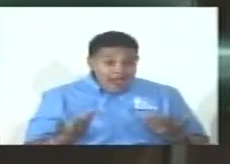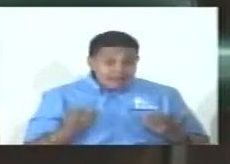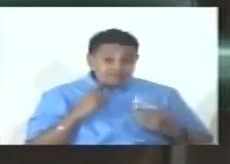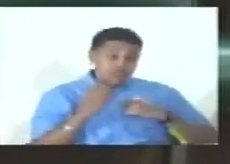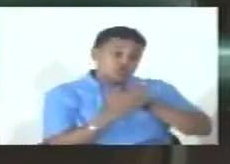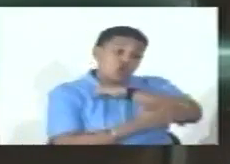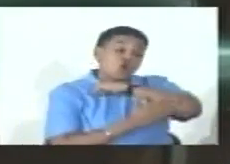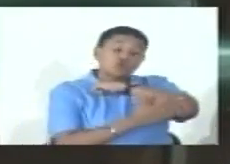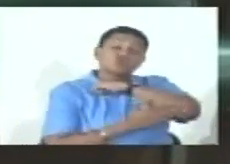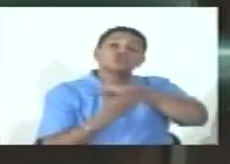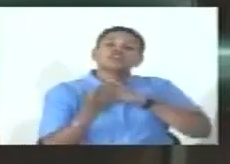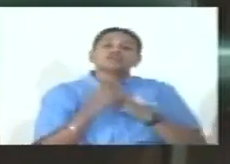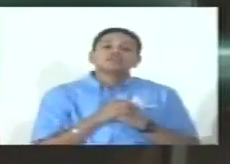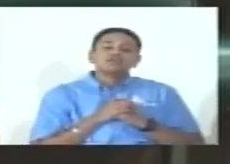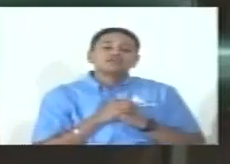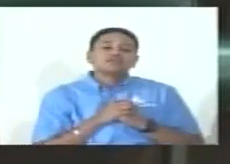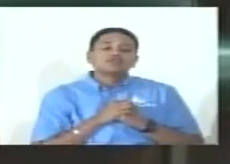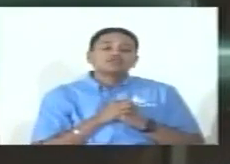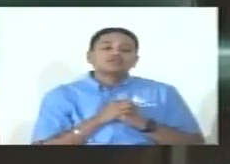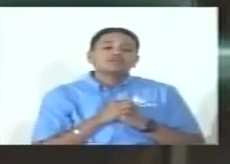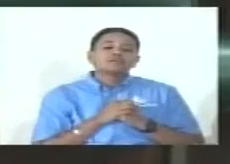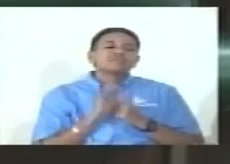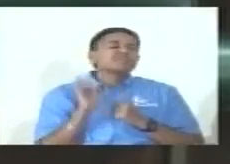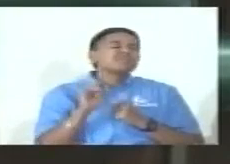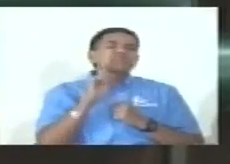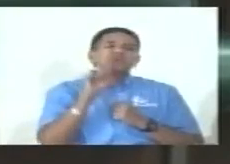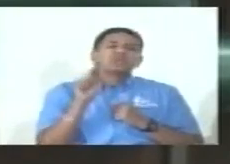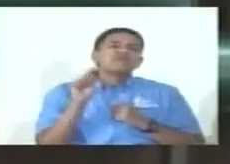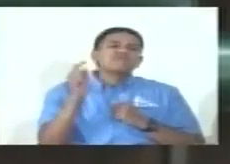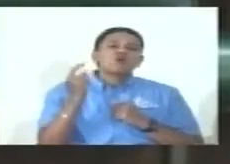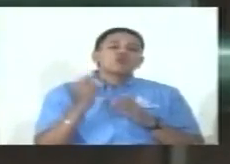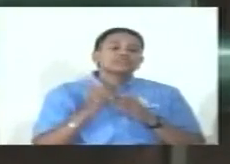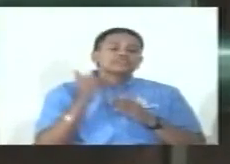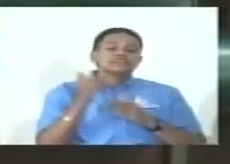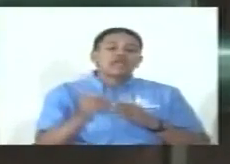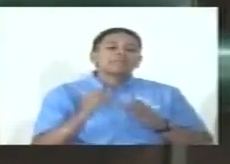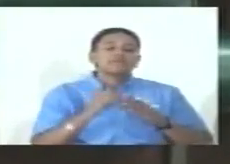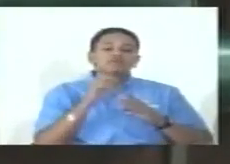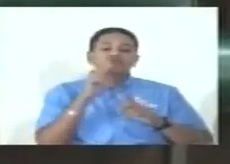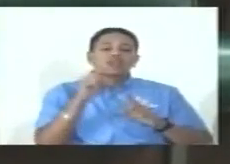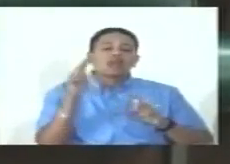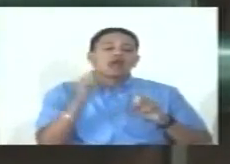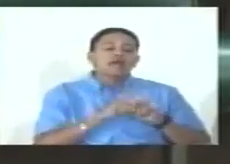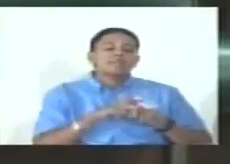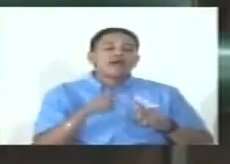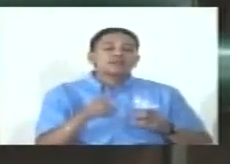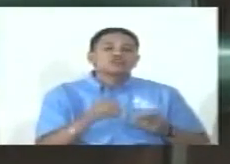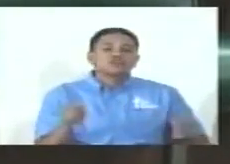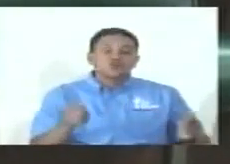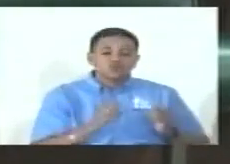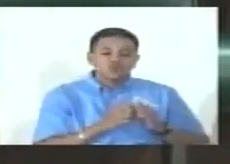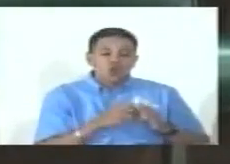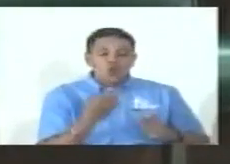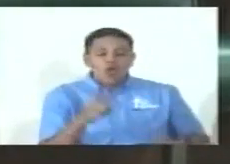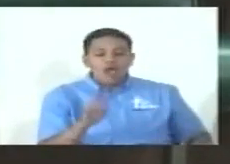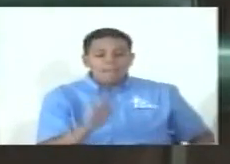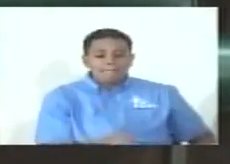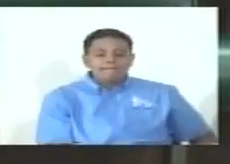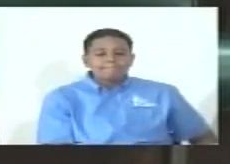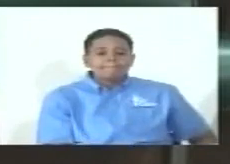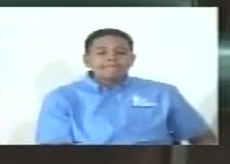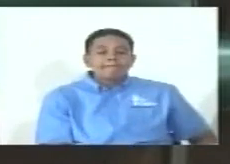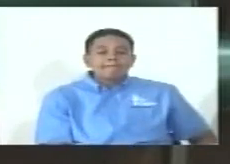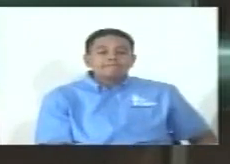country, then that is the first step in applying the solution. So,